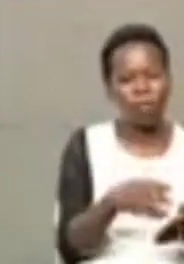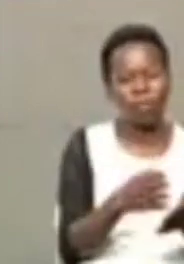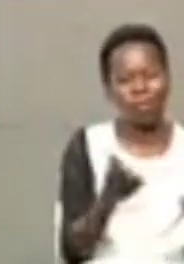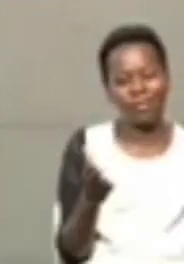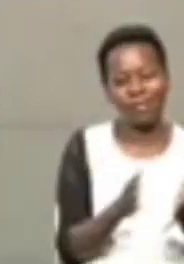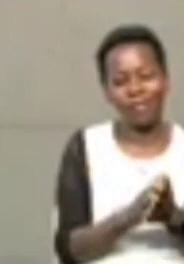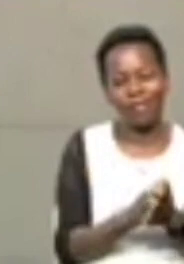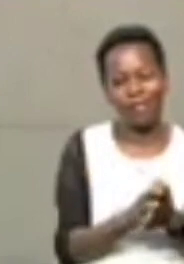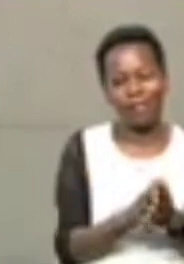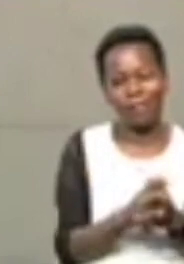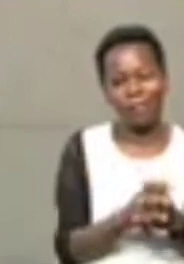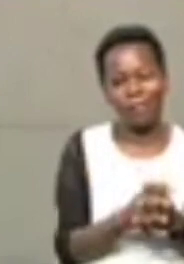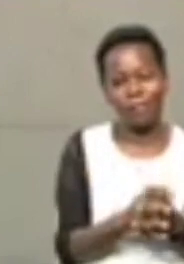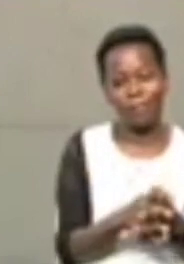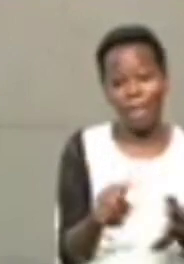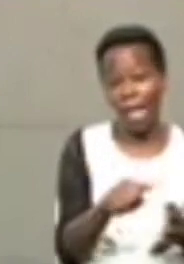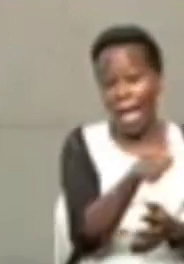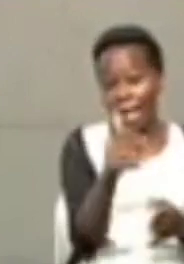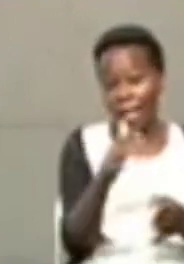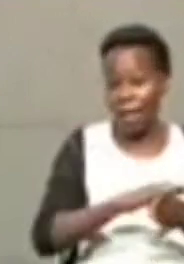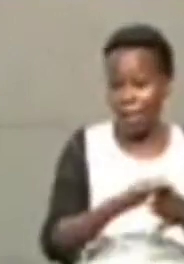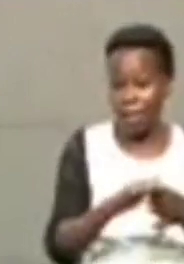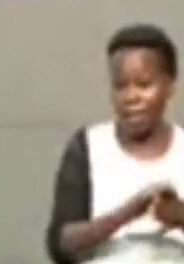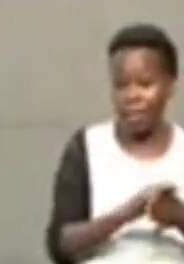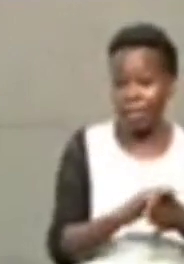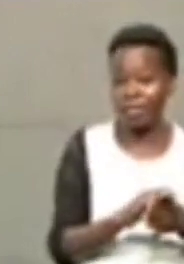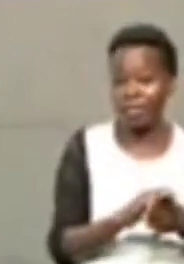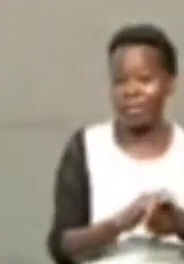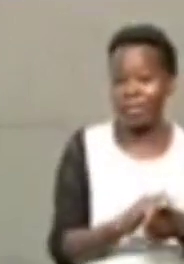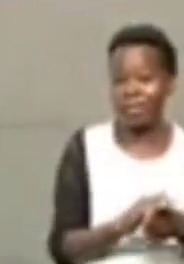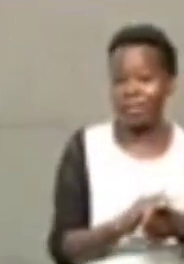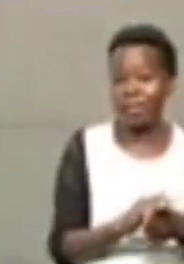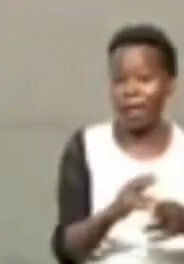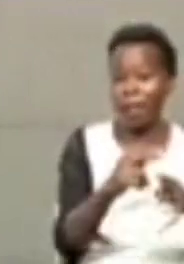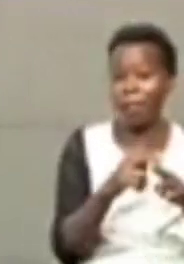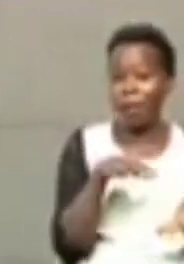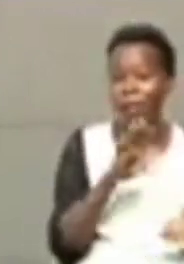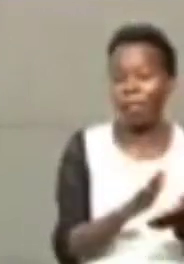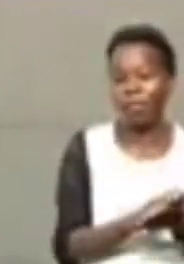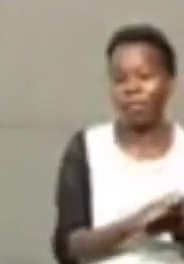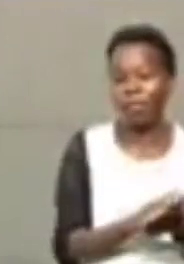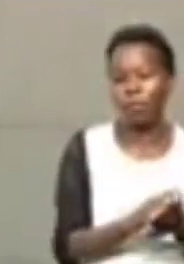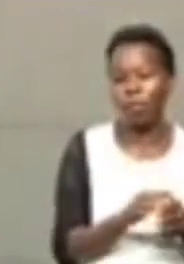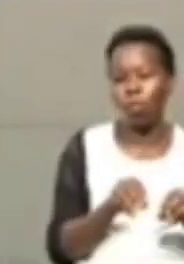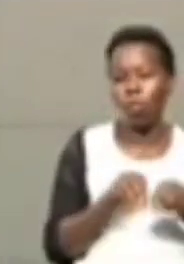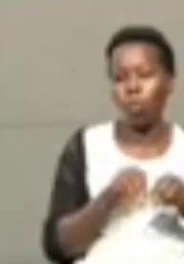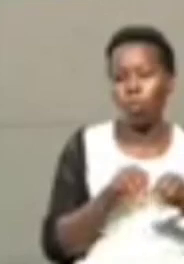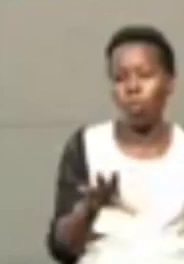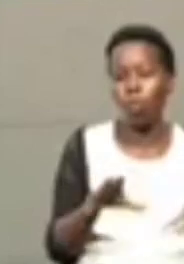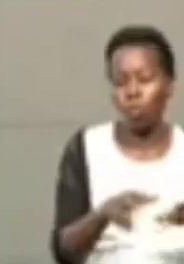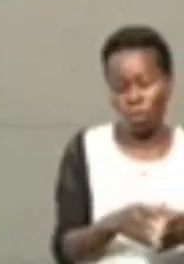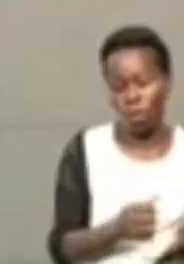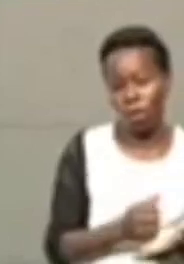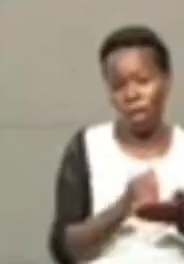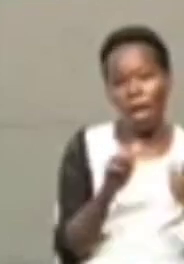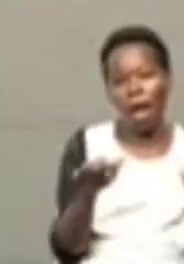it. There are several other businesses that are heavily indebted. How are we extending help to